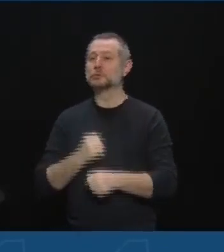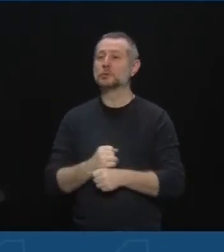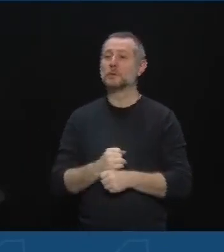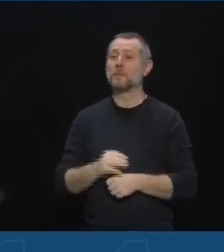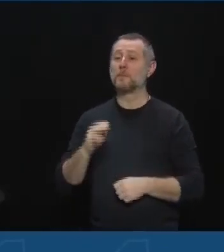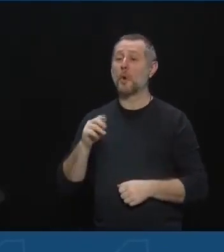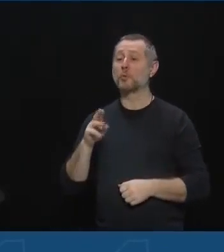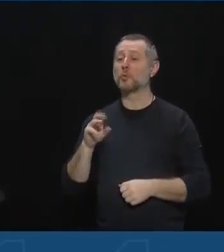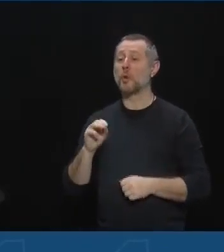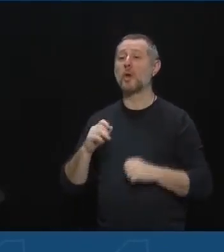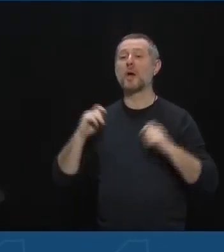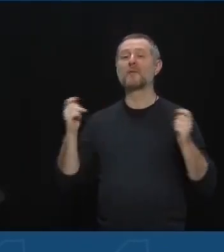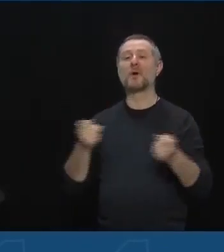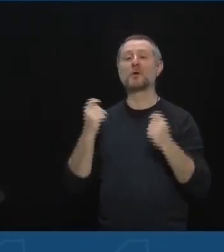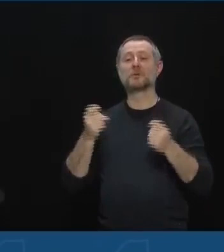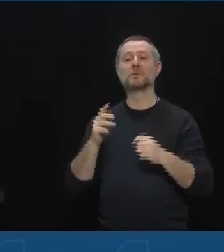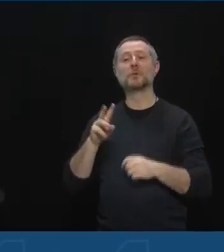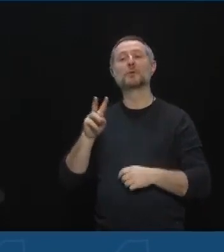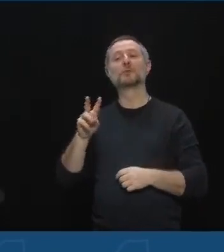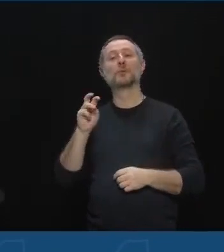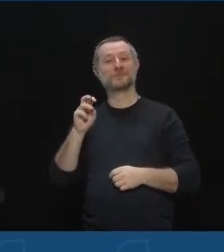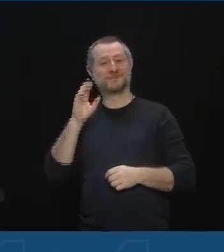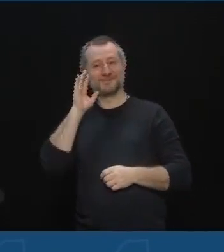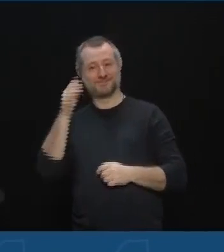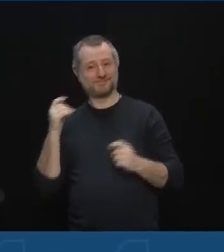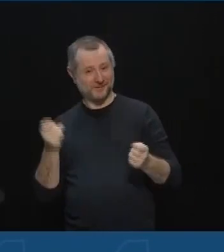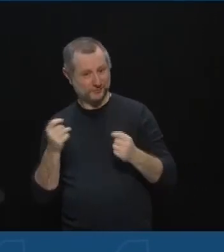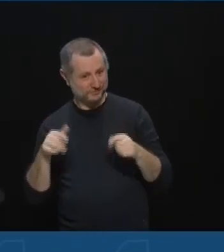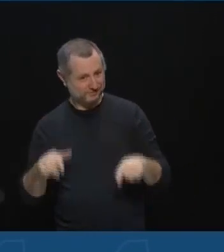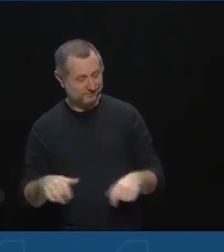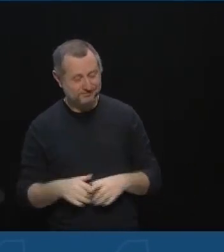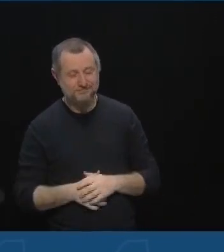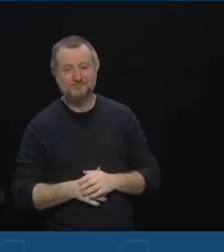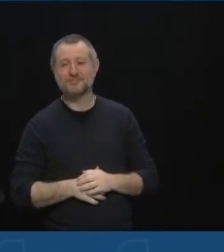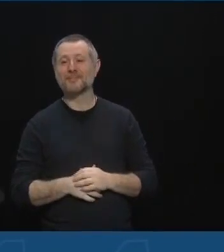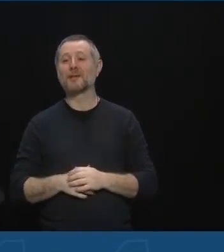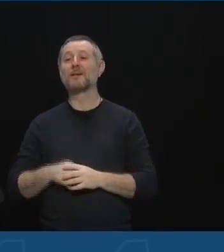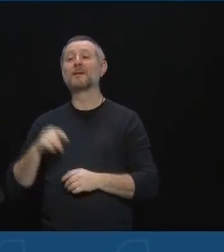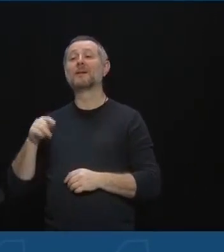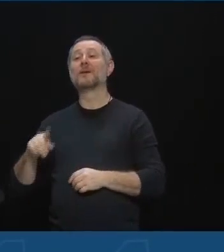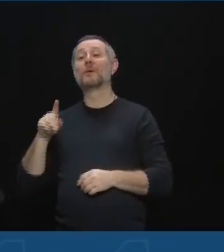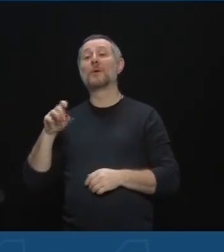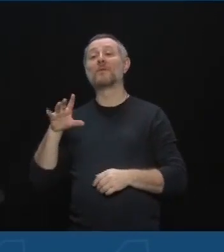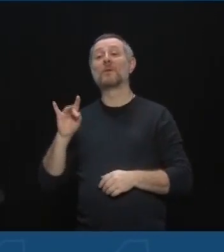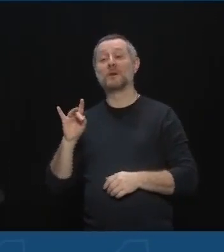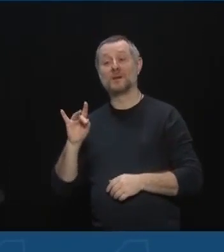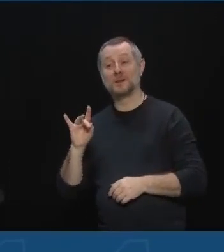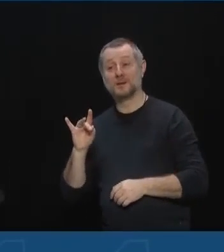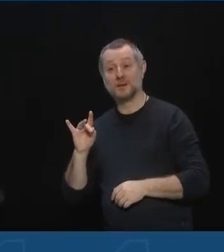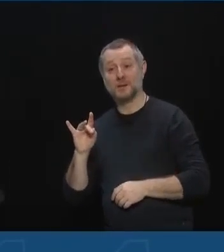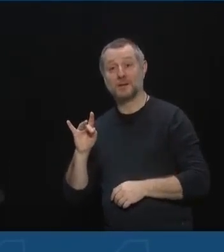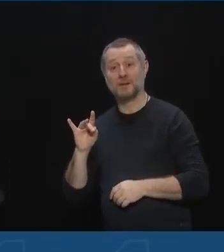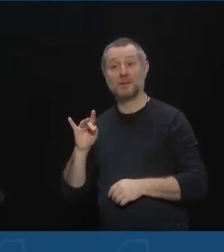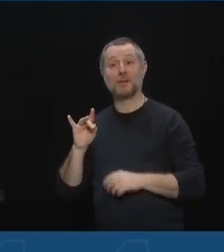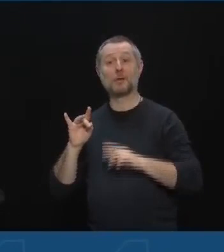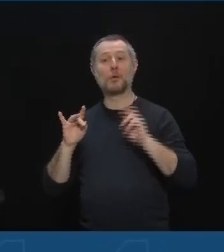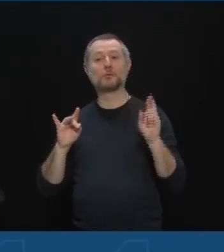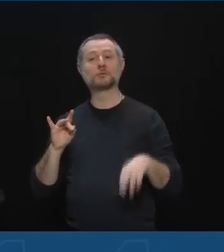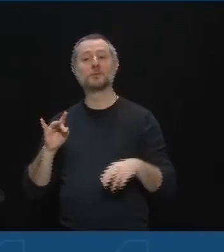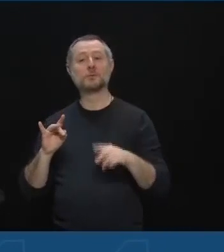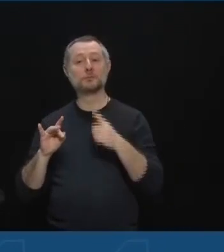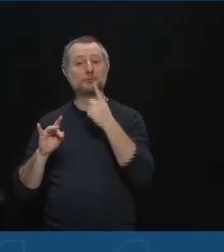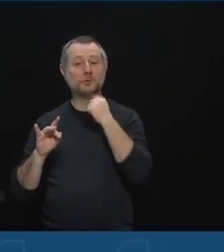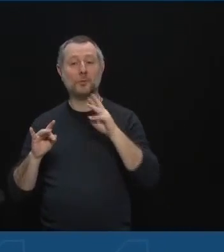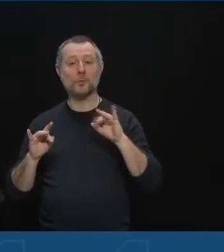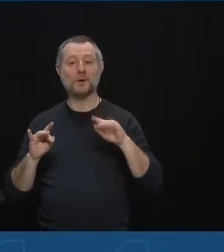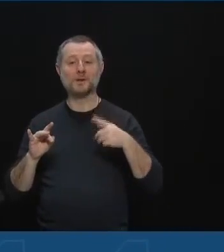for 158 of those years, that history, the Rochester Red Wings have played ball in Rochester, 158